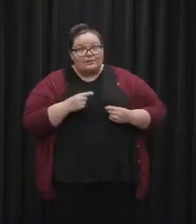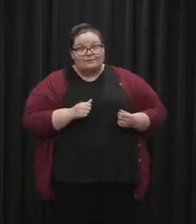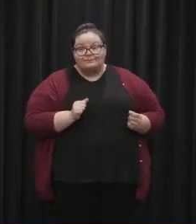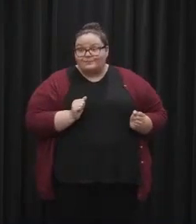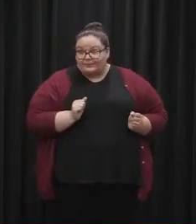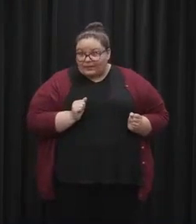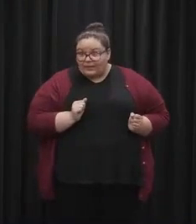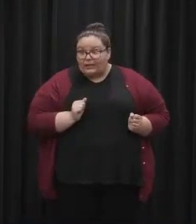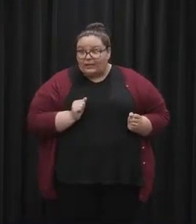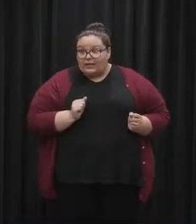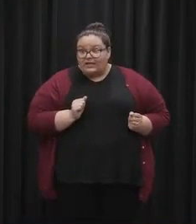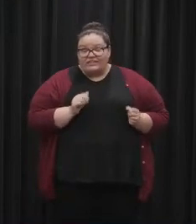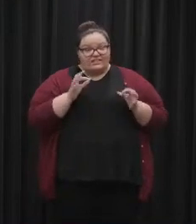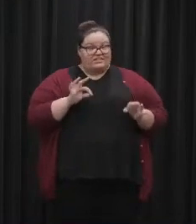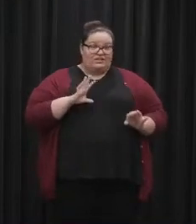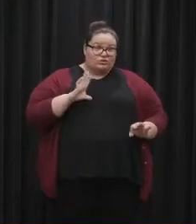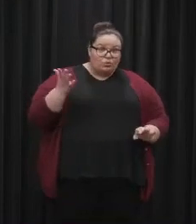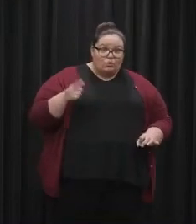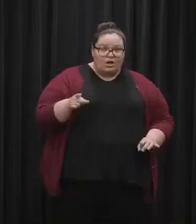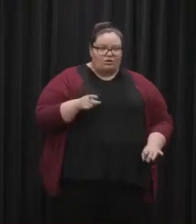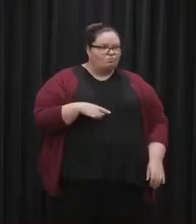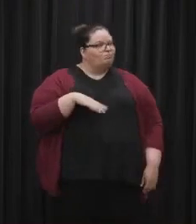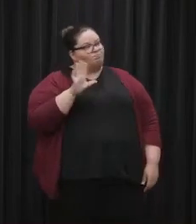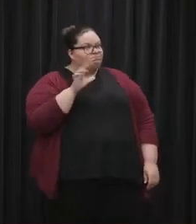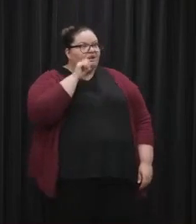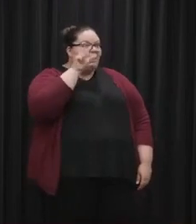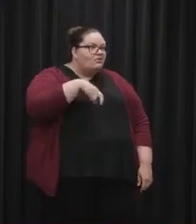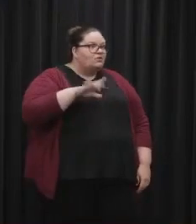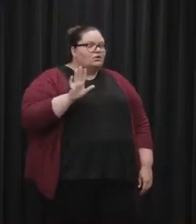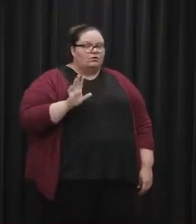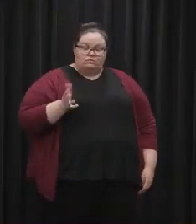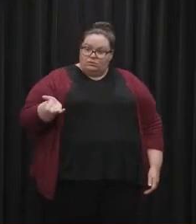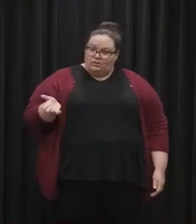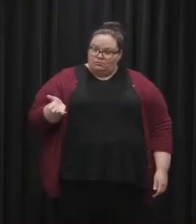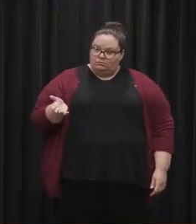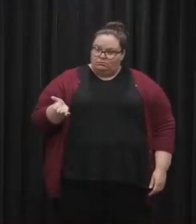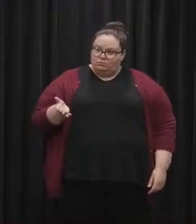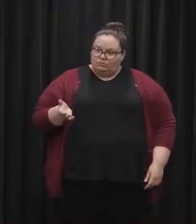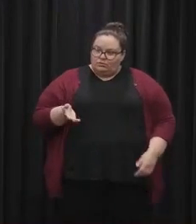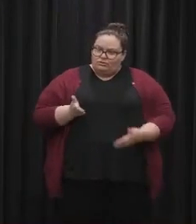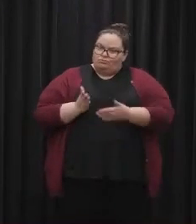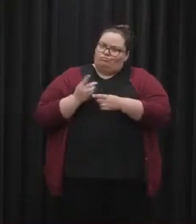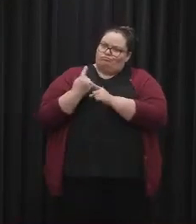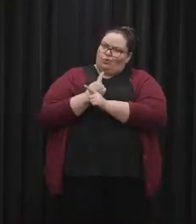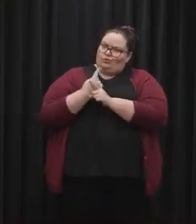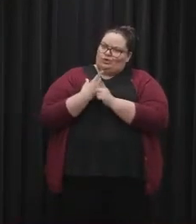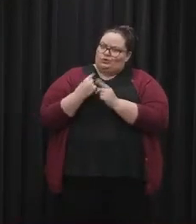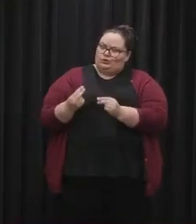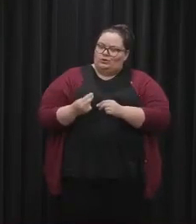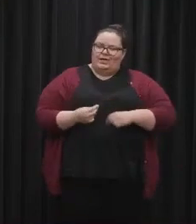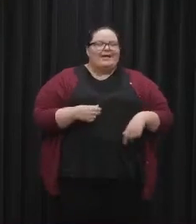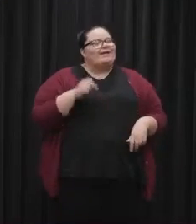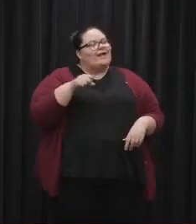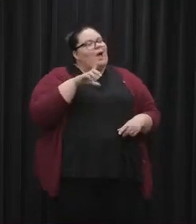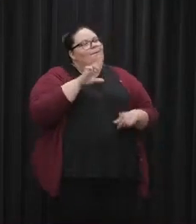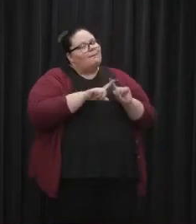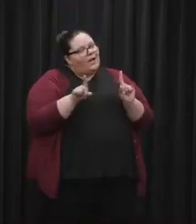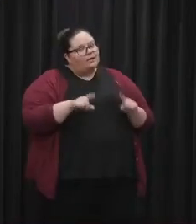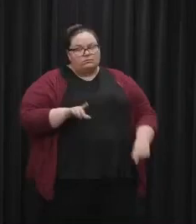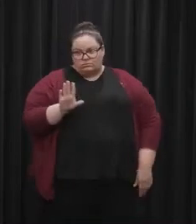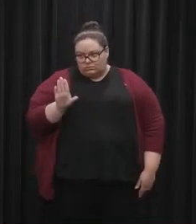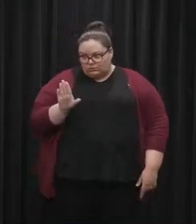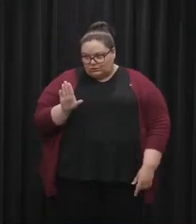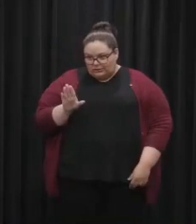something, and if they choose not to or give an argument as to why, then you say, well, it's the right thing to do. Yes, but, well, it's the right thing to